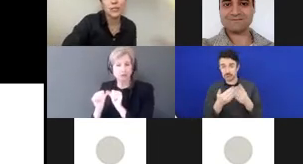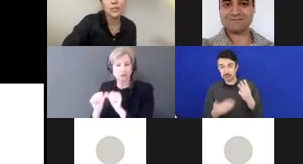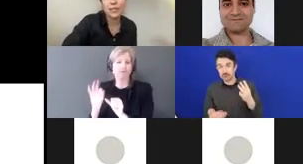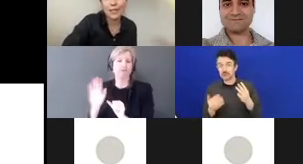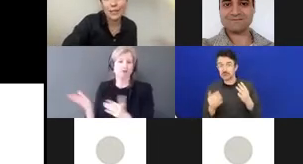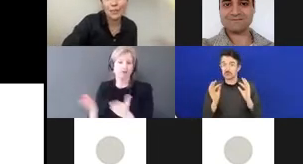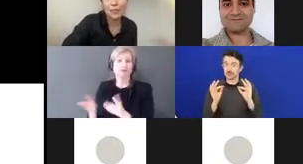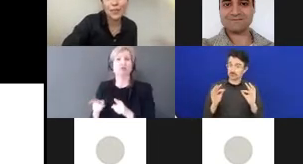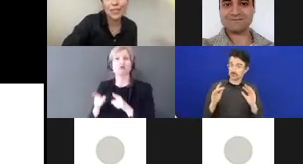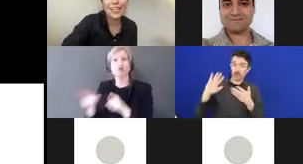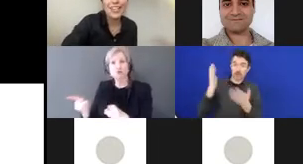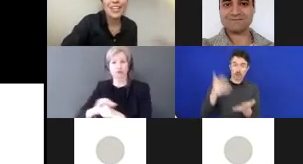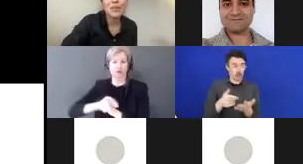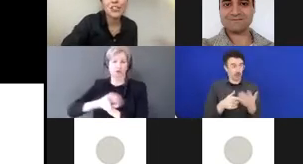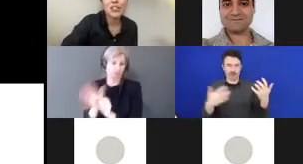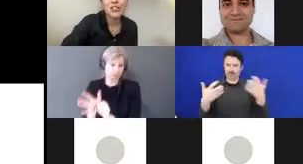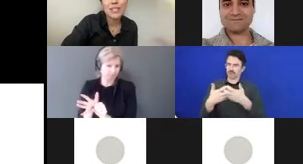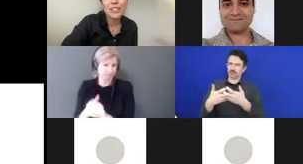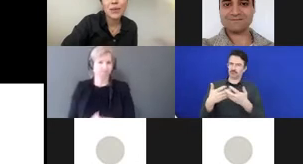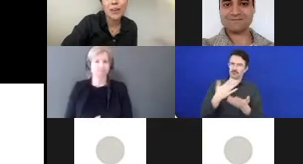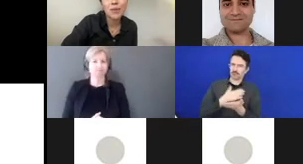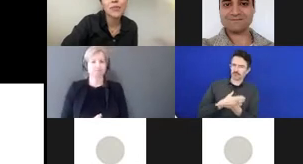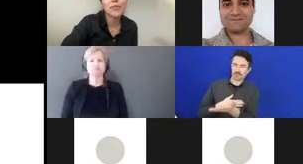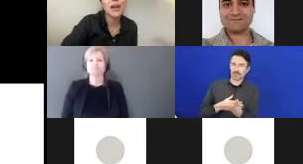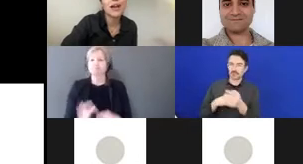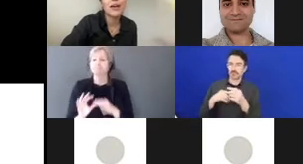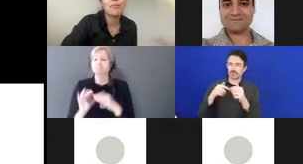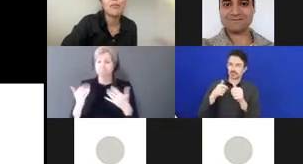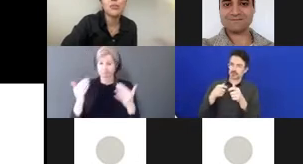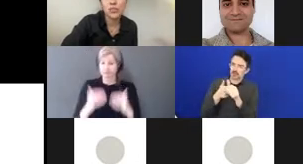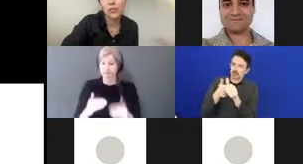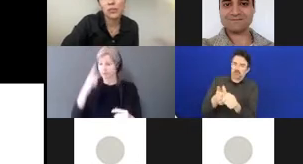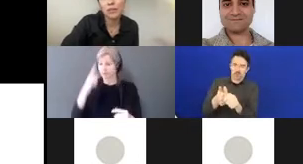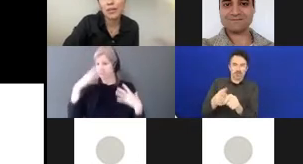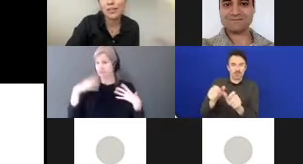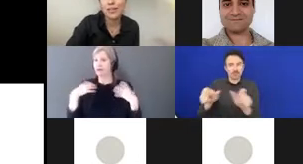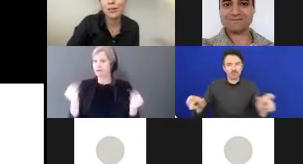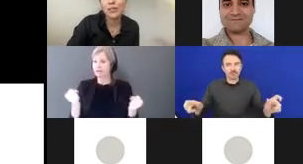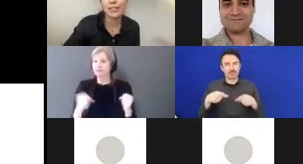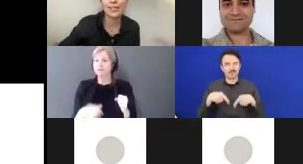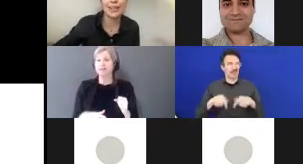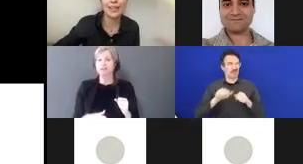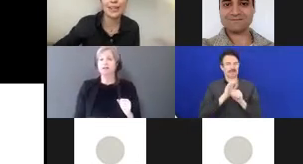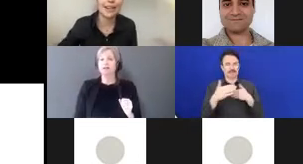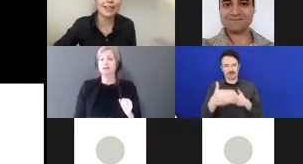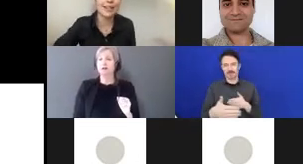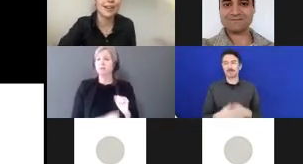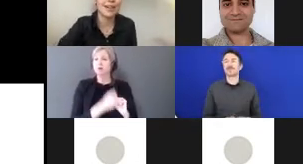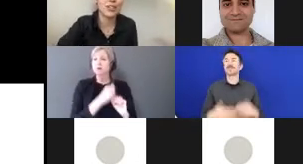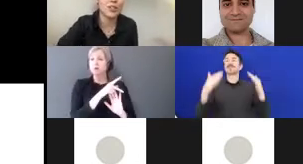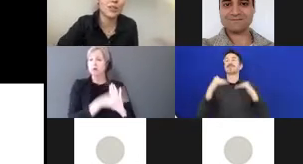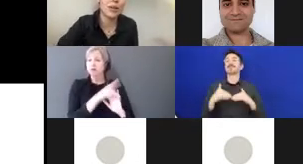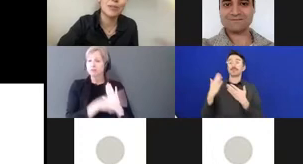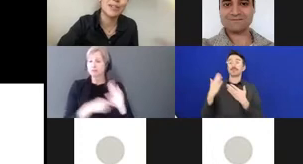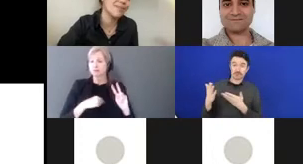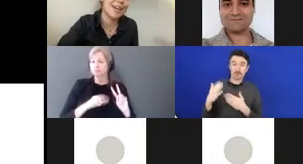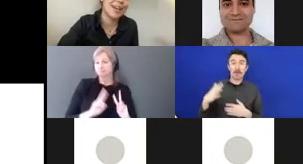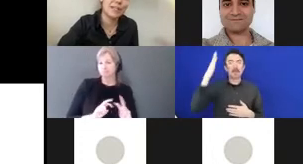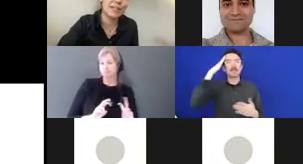the pandemic time. In relation to mental health, most of the policies that were analyzed had issues